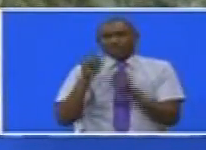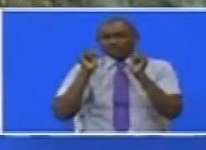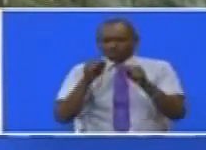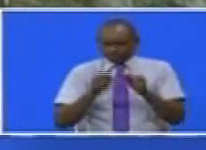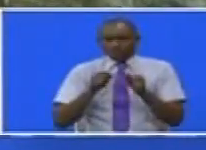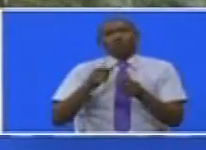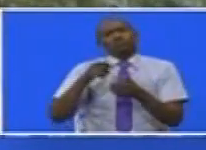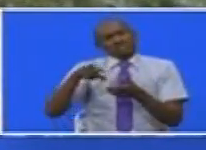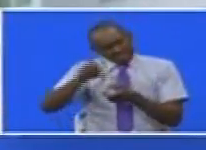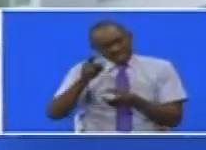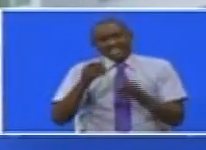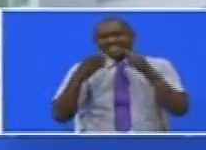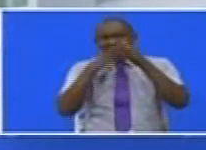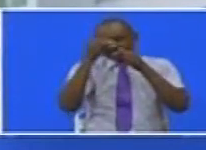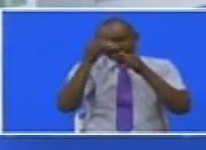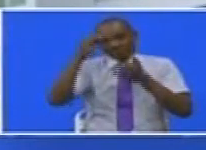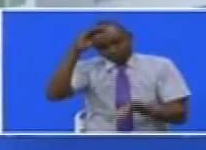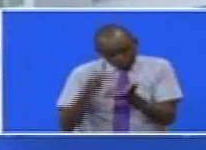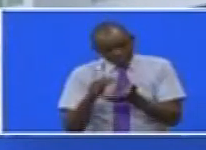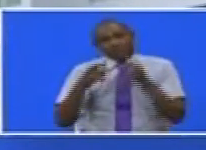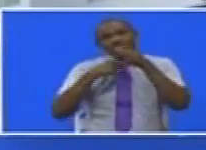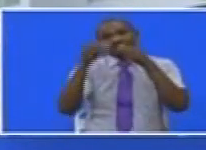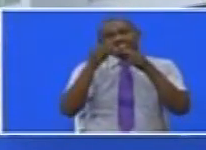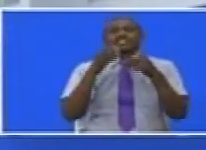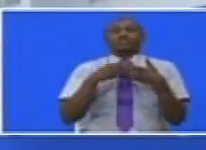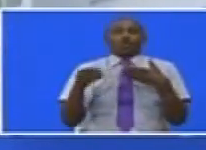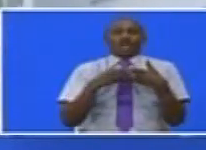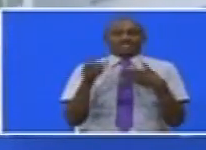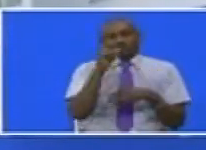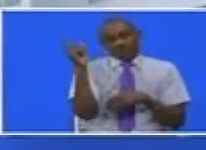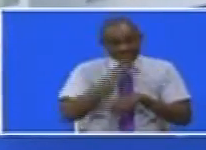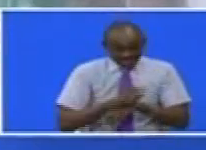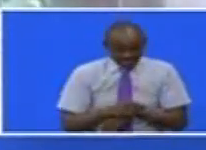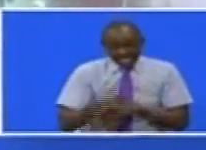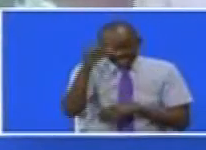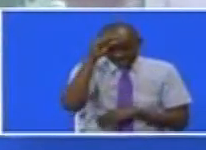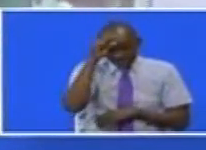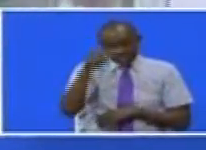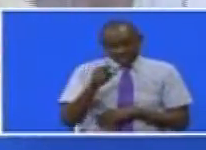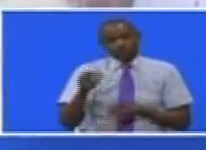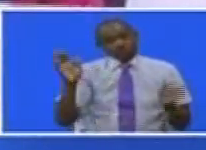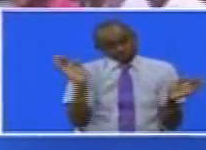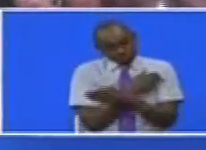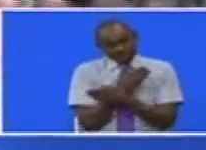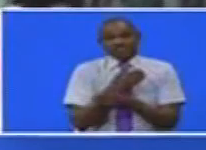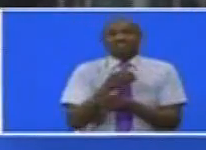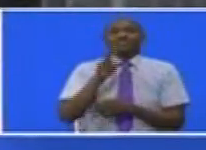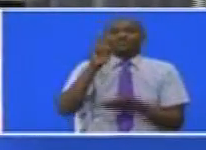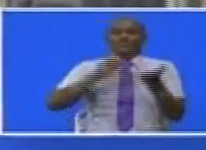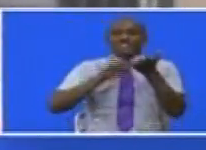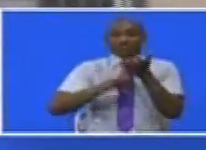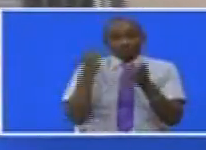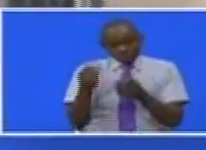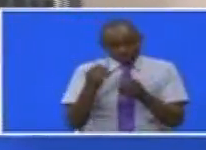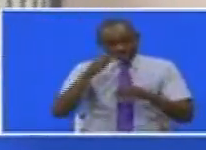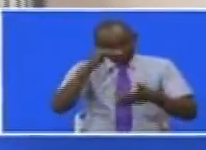park charges from the current $90 to $60 a day. The government has also waived the foreign tourist visa fee for children